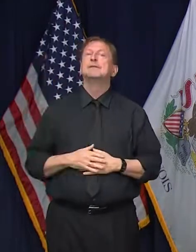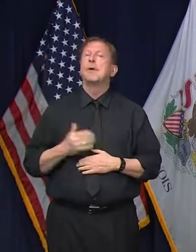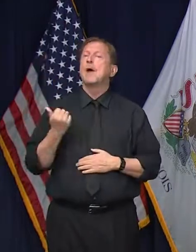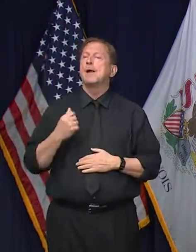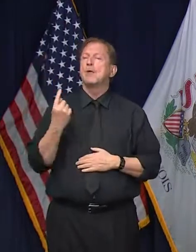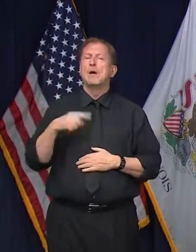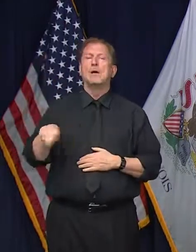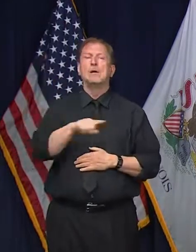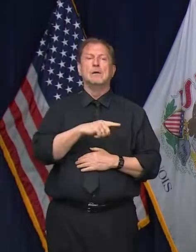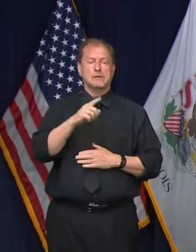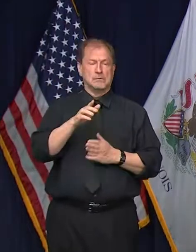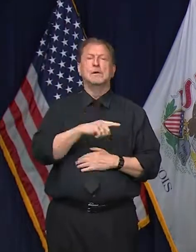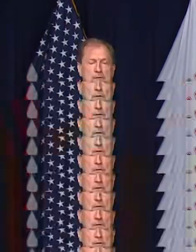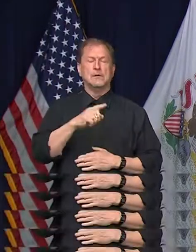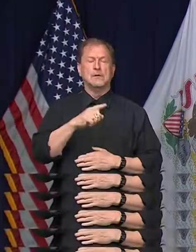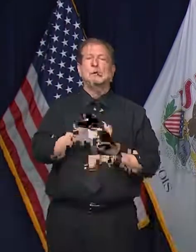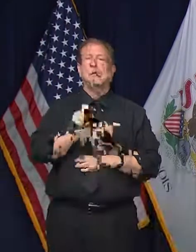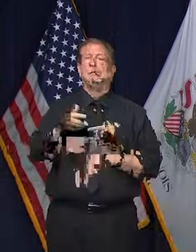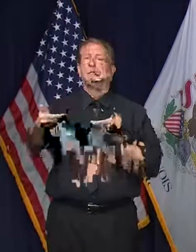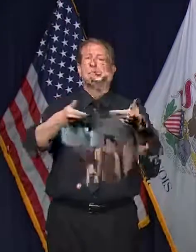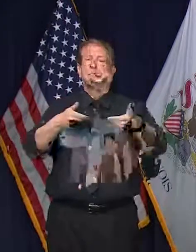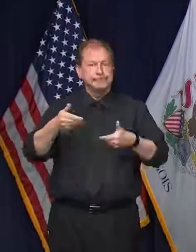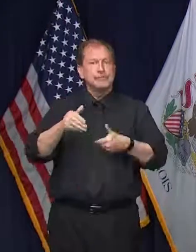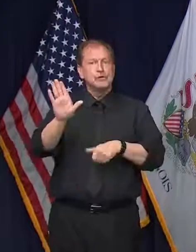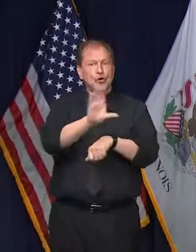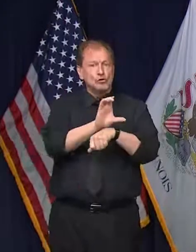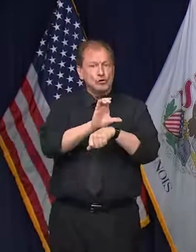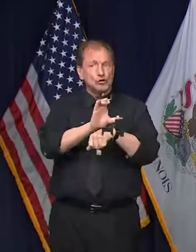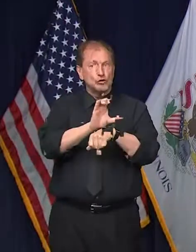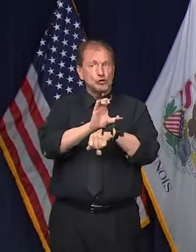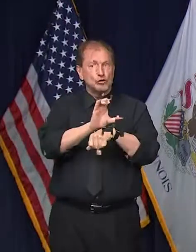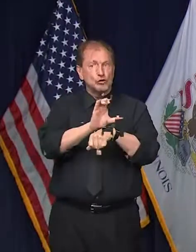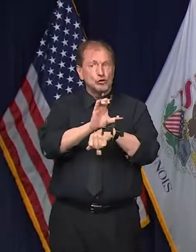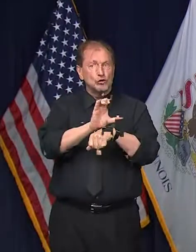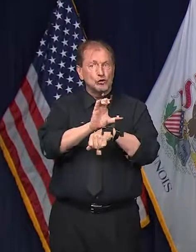an interest in putting forward to do it safely, because I know